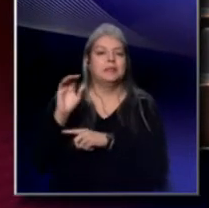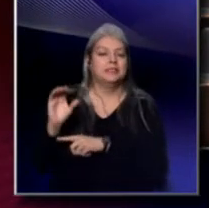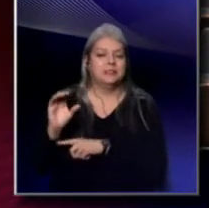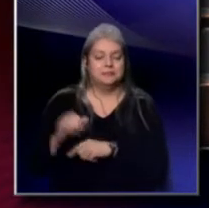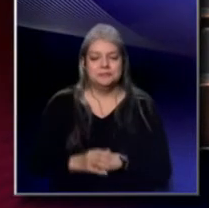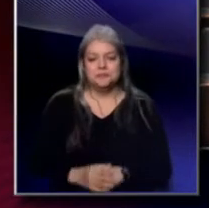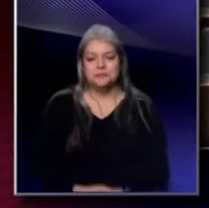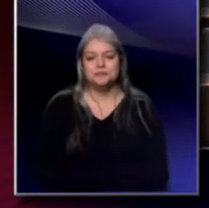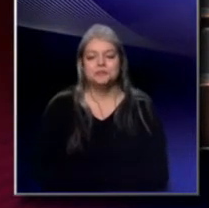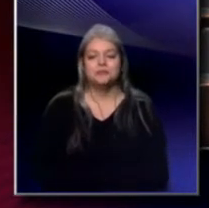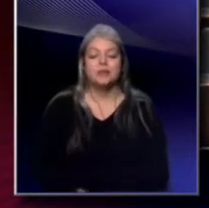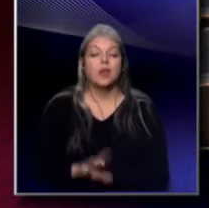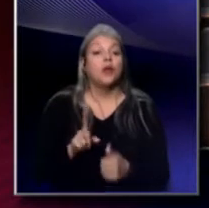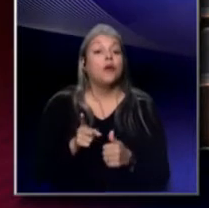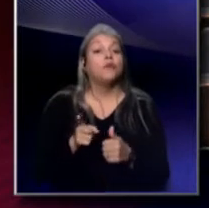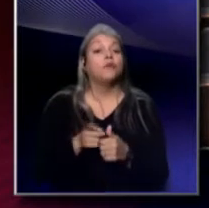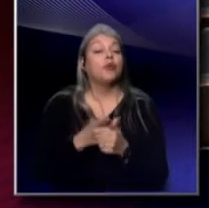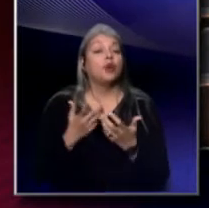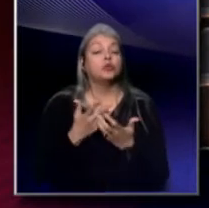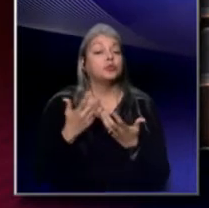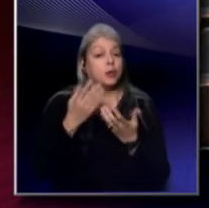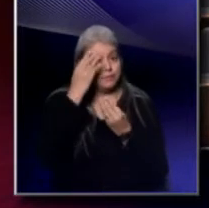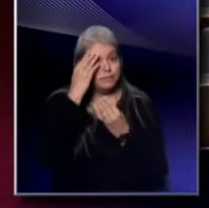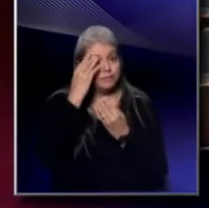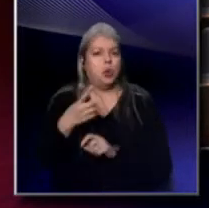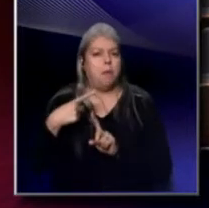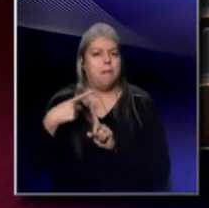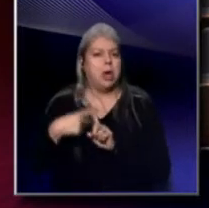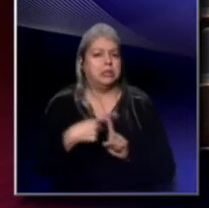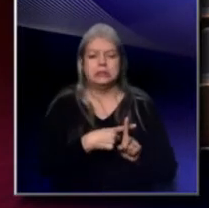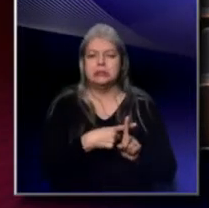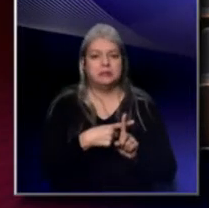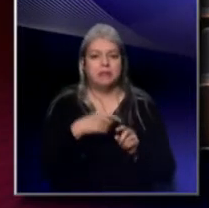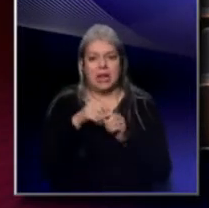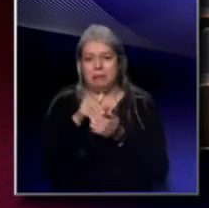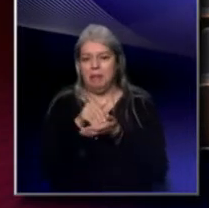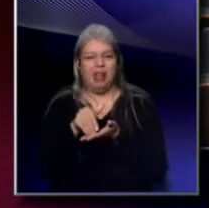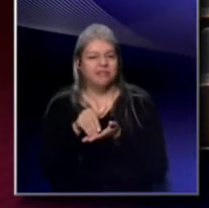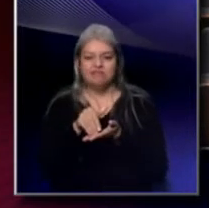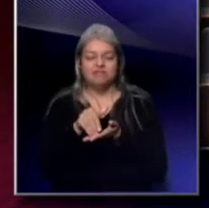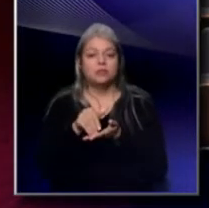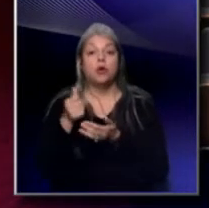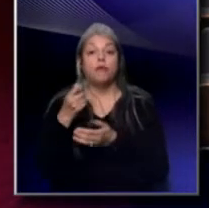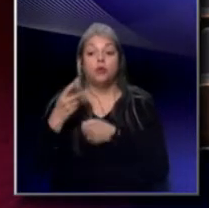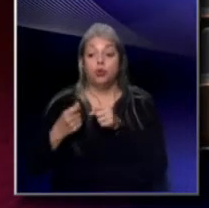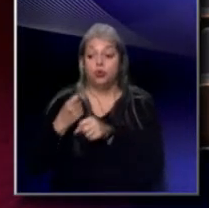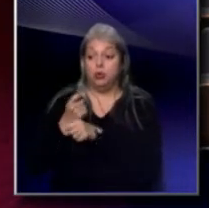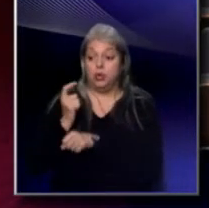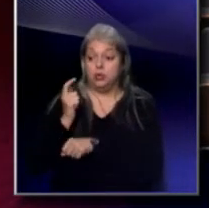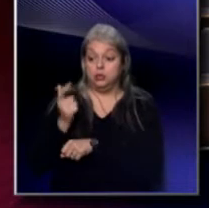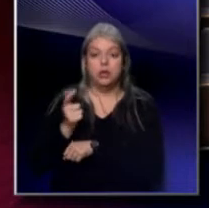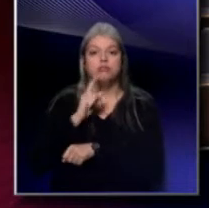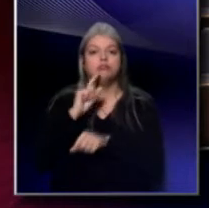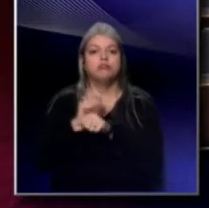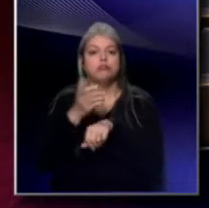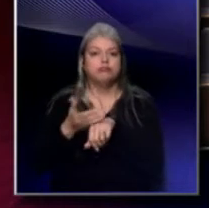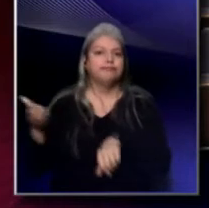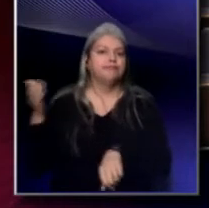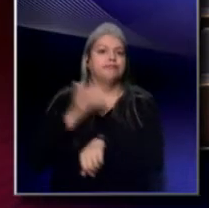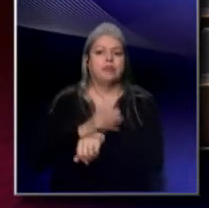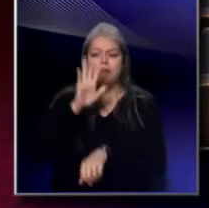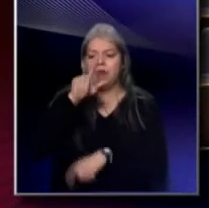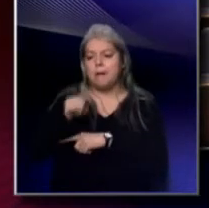The first story was, you know, we increased by a factor of 4. And so in a couple years, we were able to turn that around to 5.2